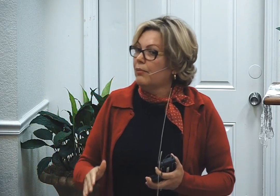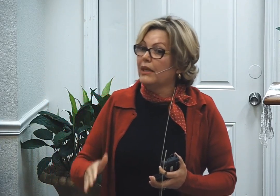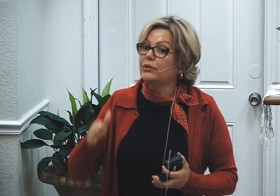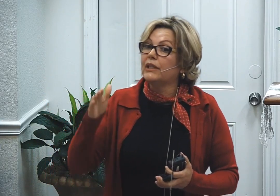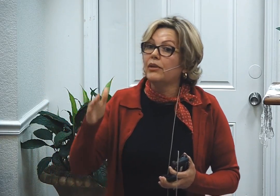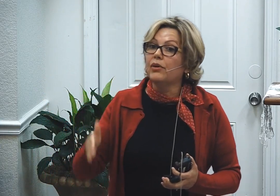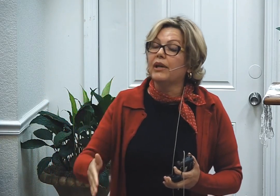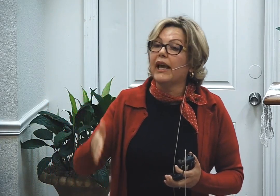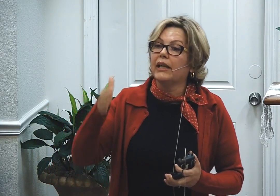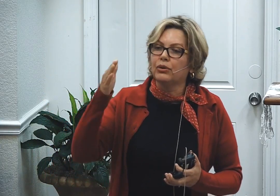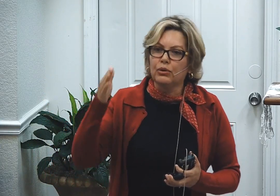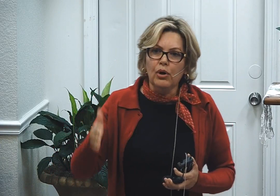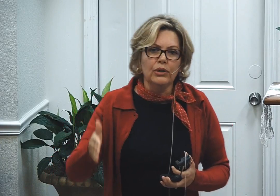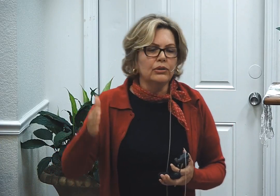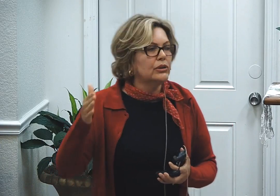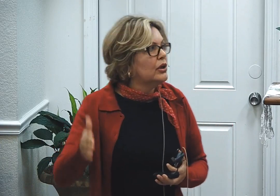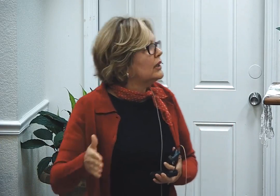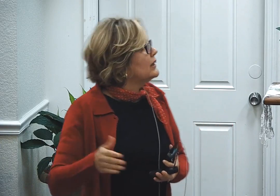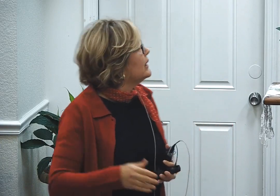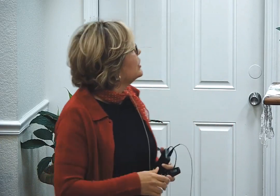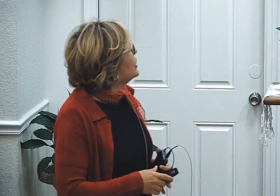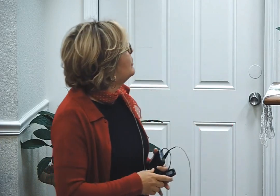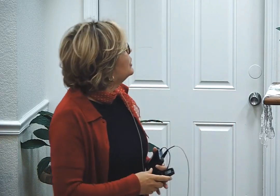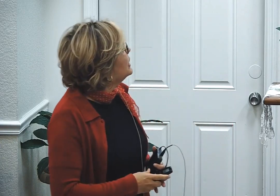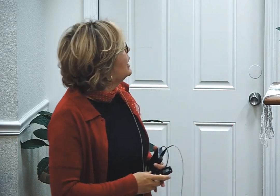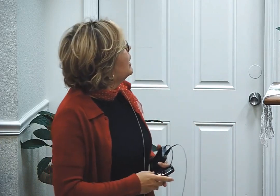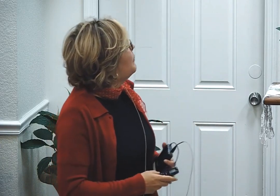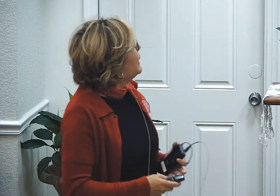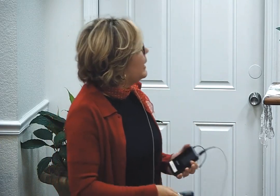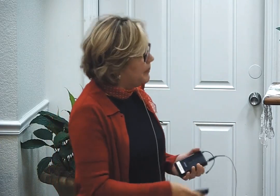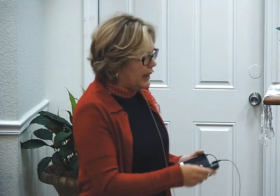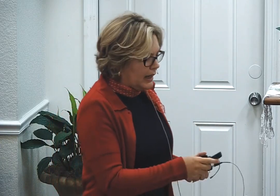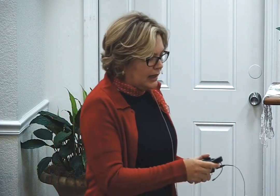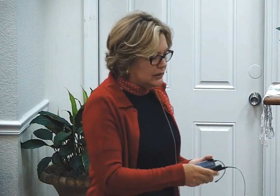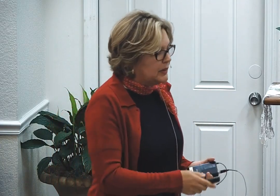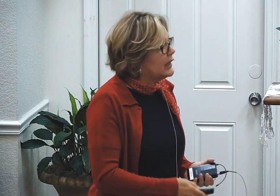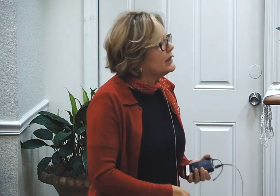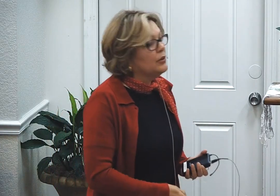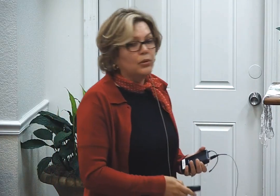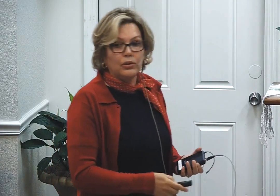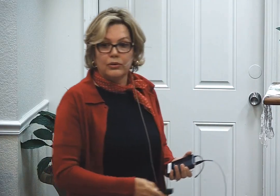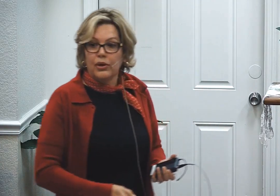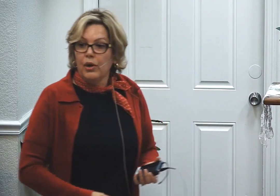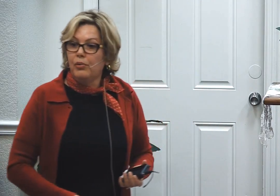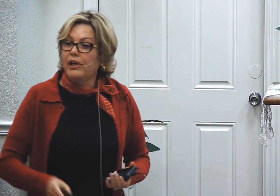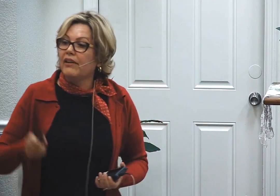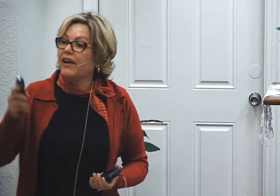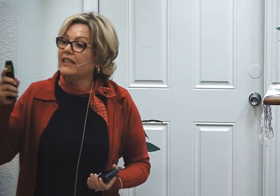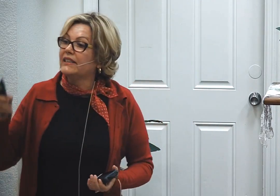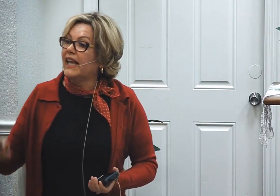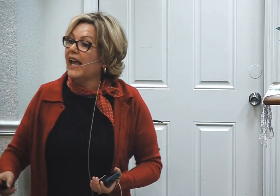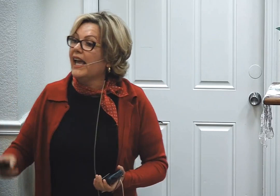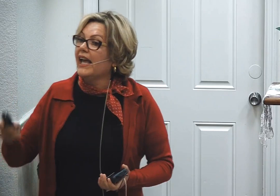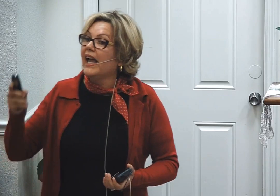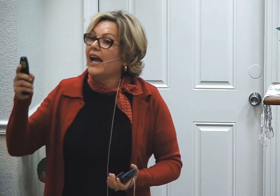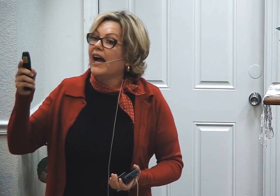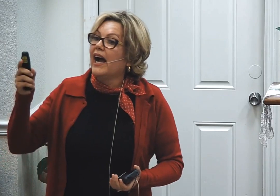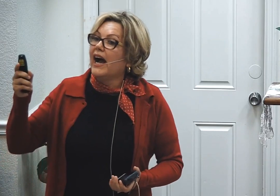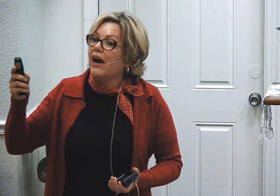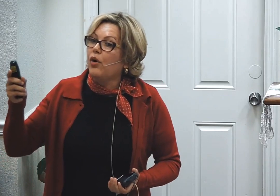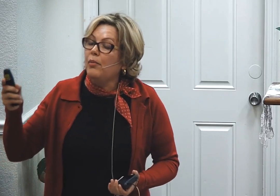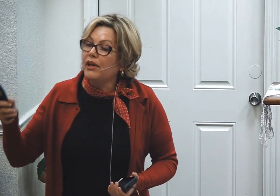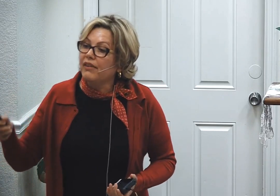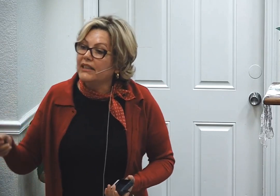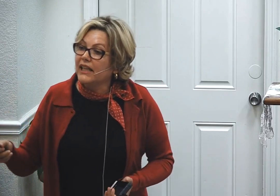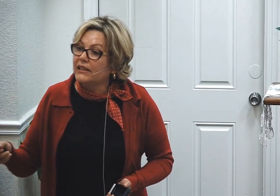are going, and the ones who are not prepared are not. But the Lord wants all of us to be prepared for this meeting. Because